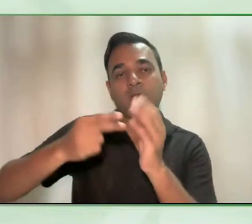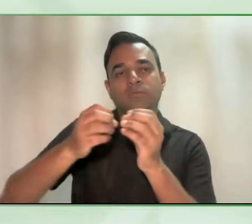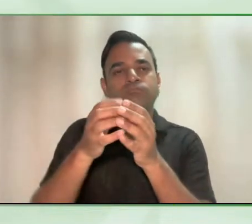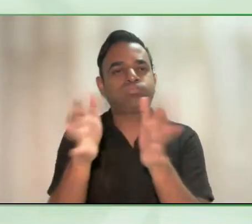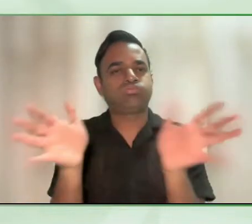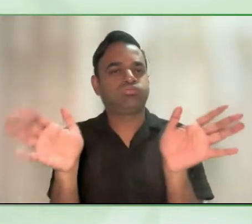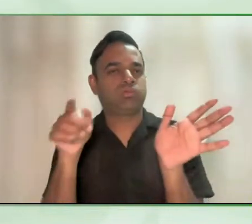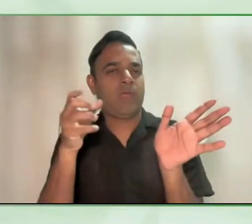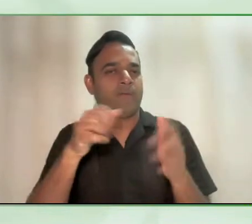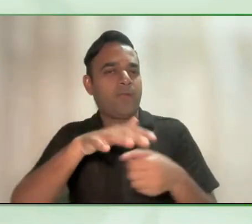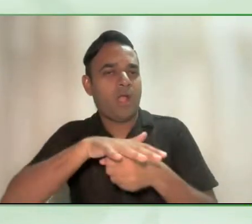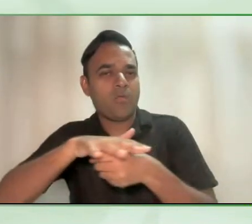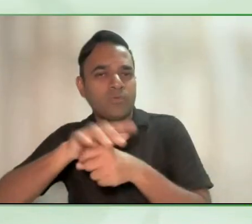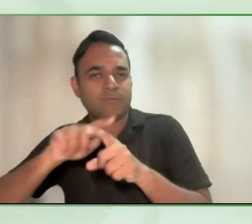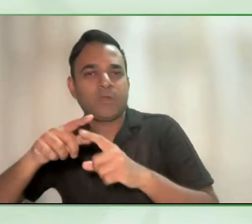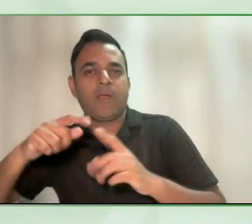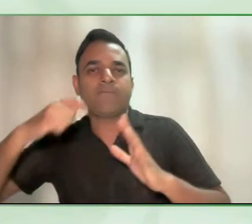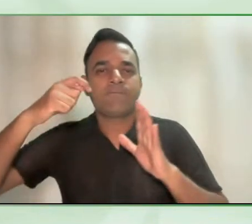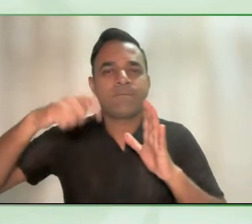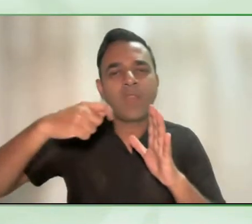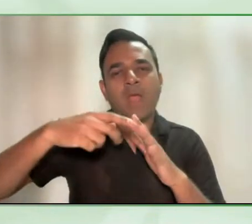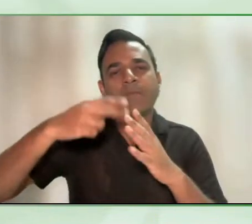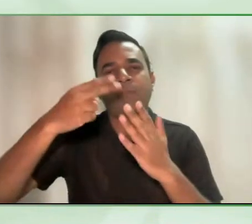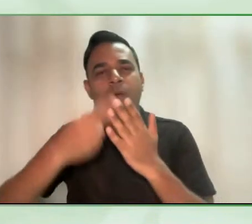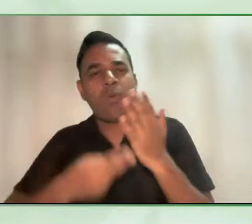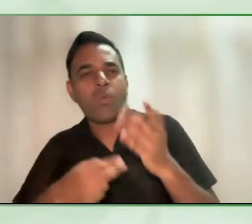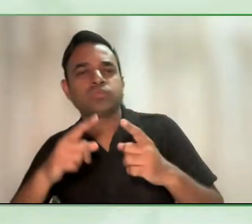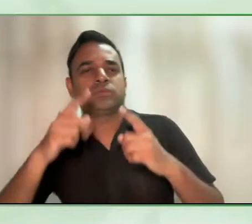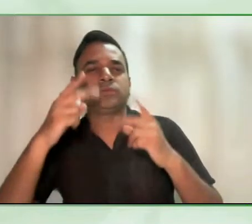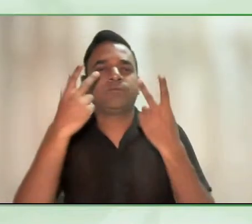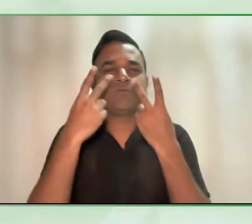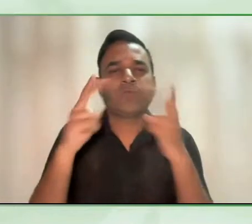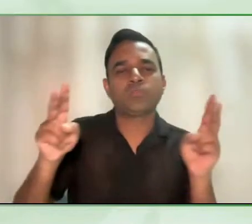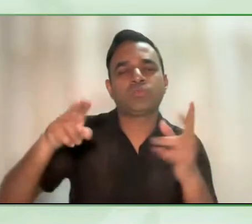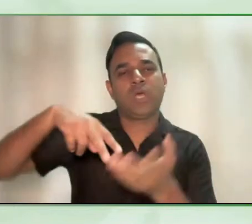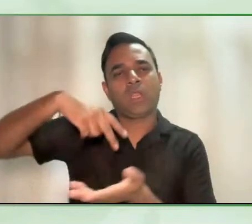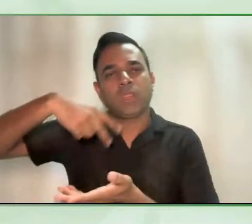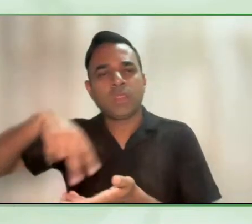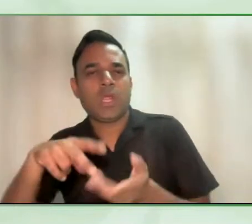we support their time and their practice as they develop their skill